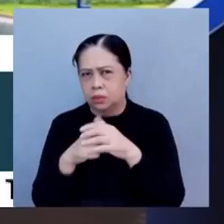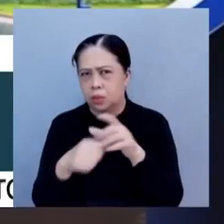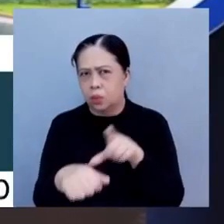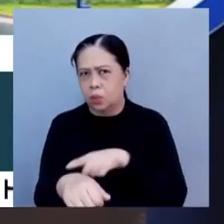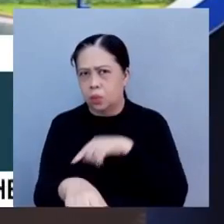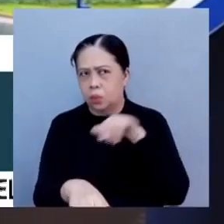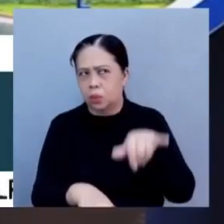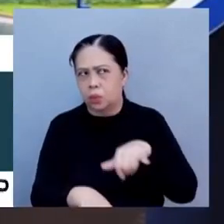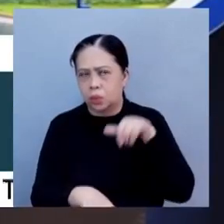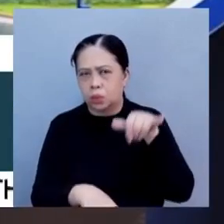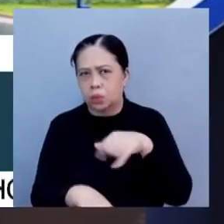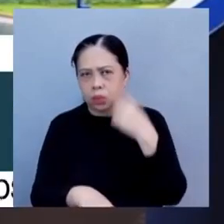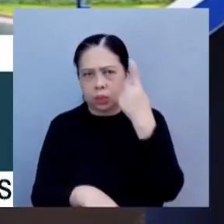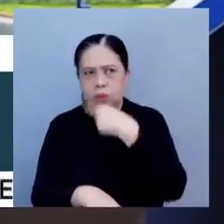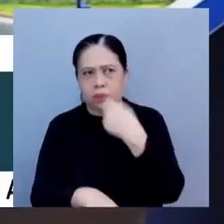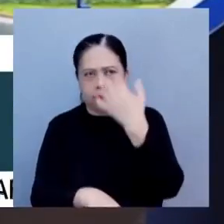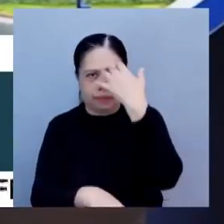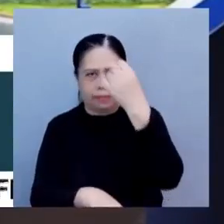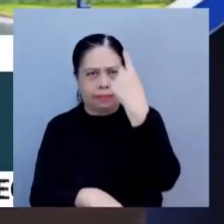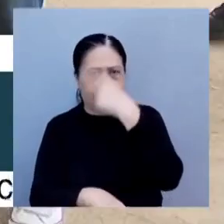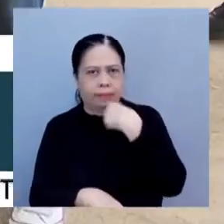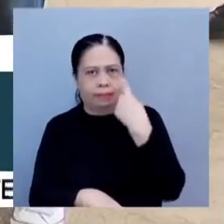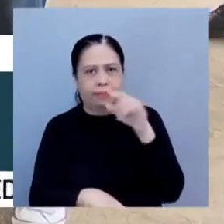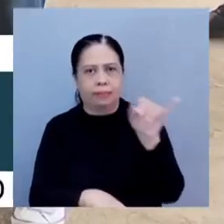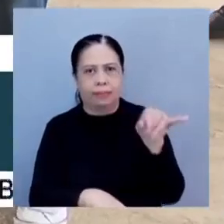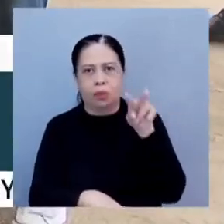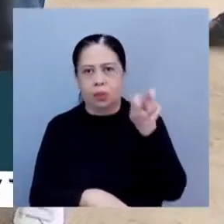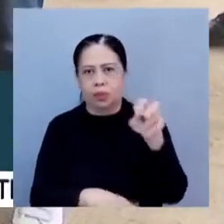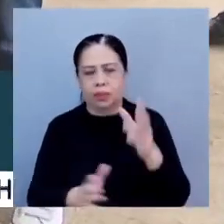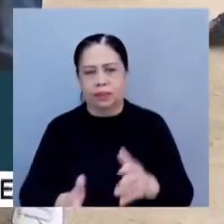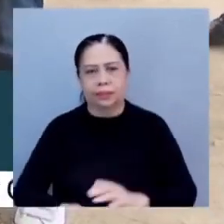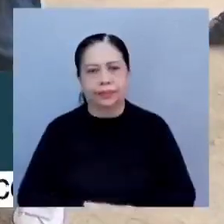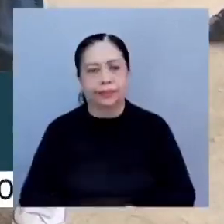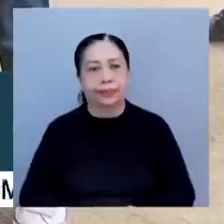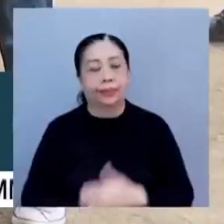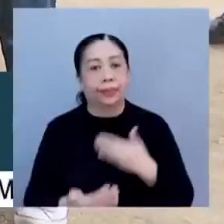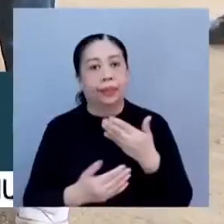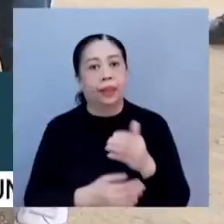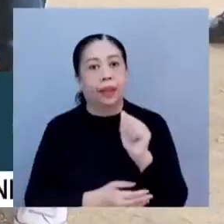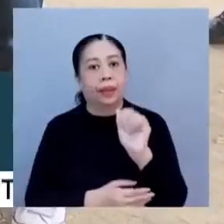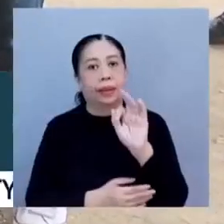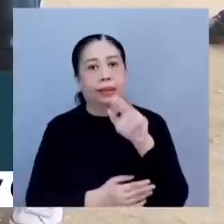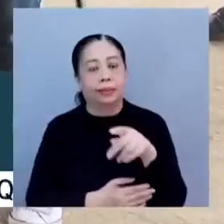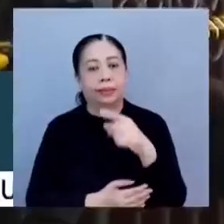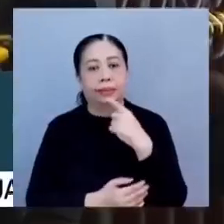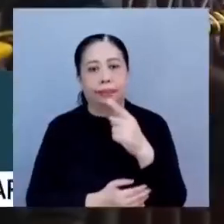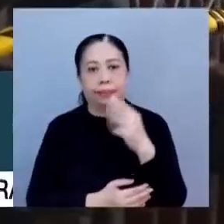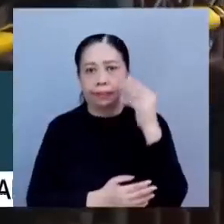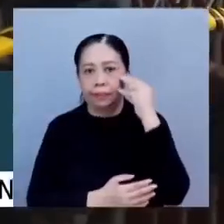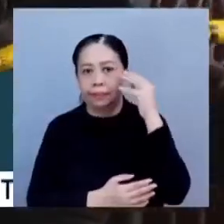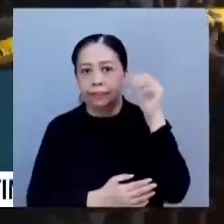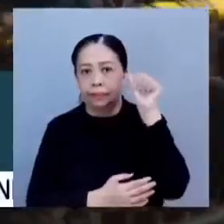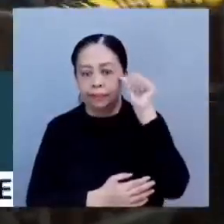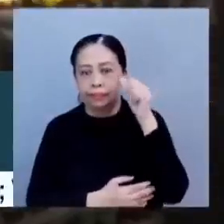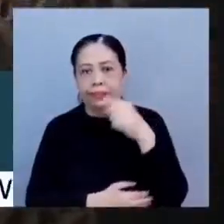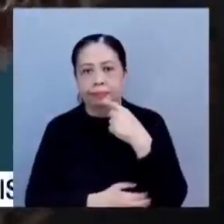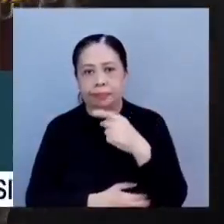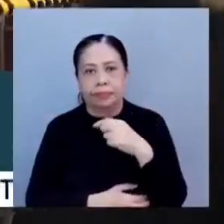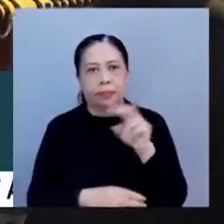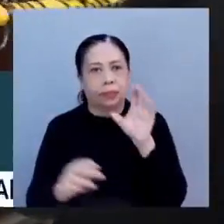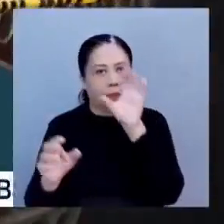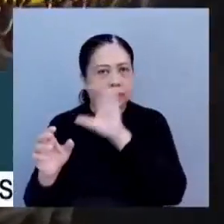kaya napagmasdan po sila nung ilan sa mga witnesses. AFP spokesperson Colonel Medel Aguilar said they are looking